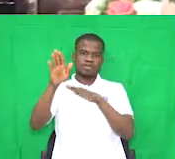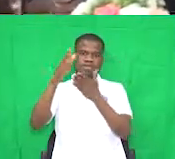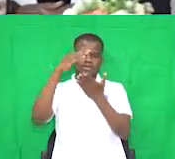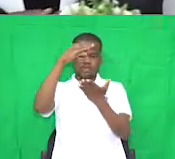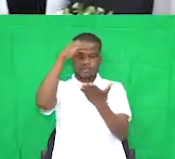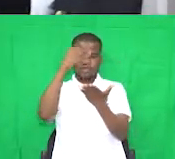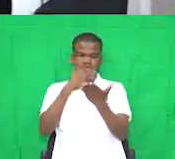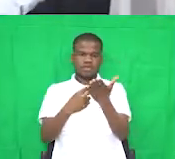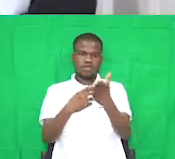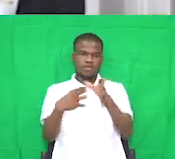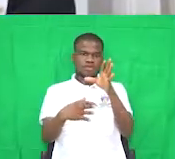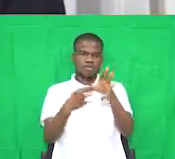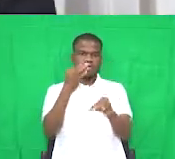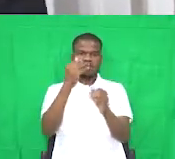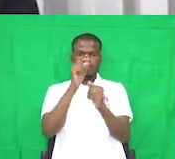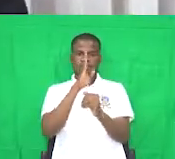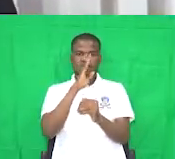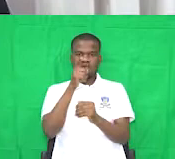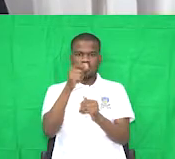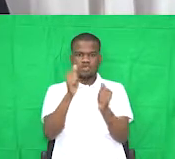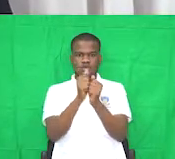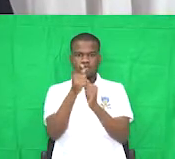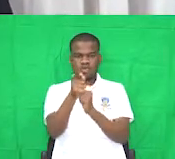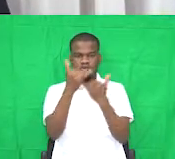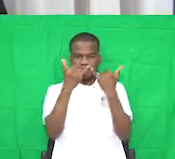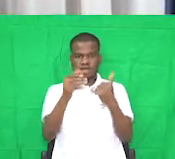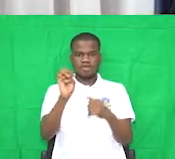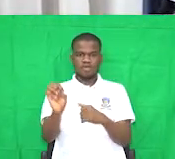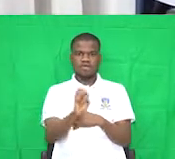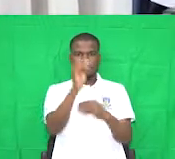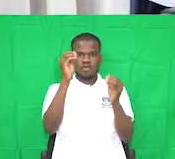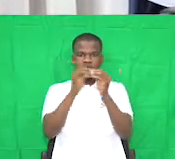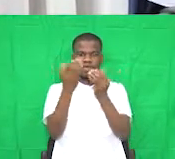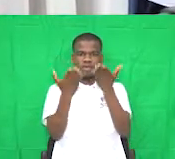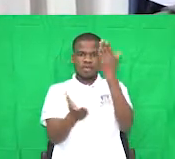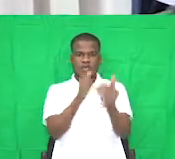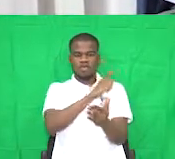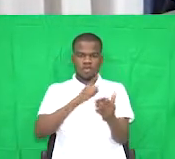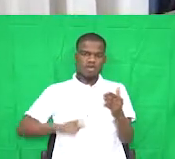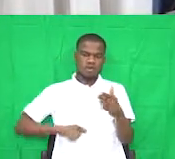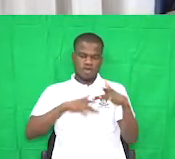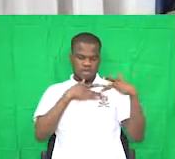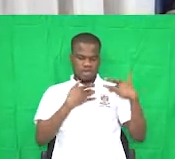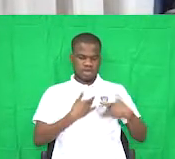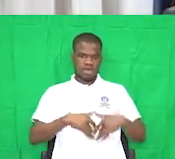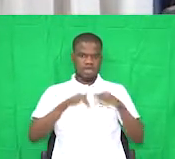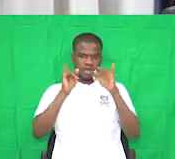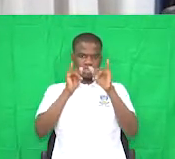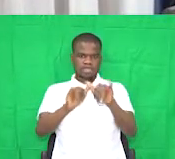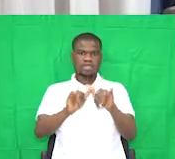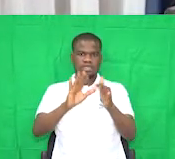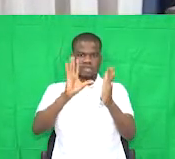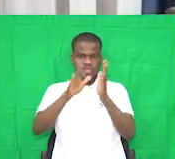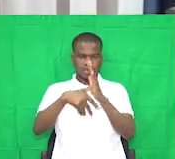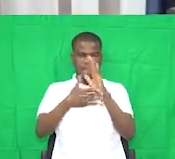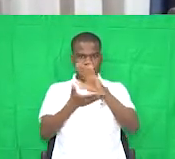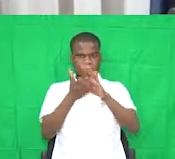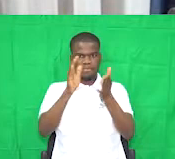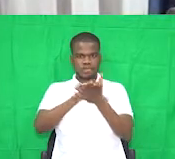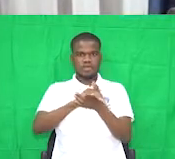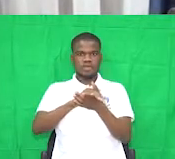and Holy Spirit, be with you and rest upon you. The Lord be in your heart and with your lips, that you may